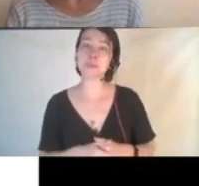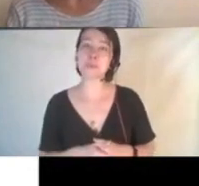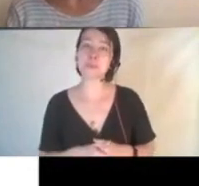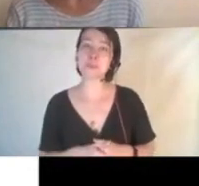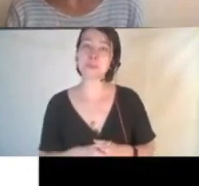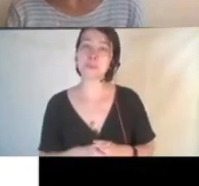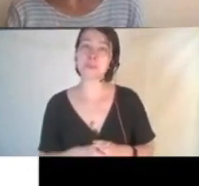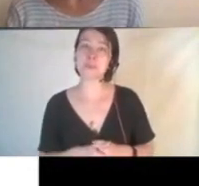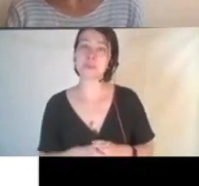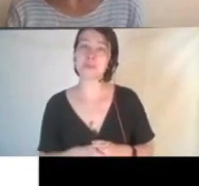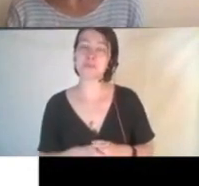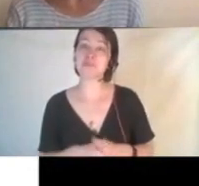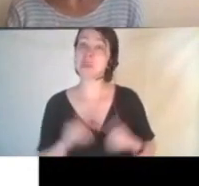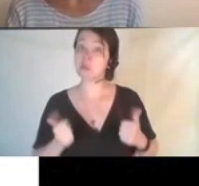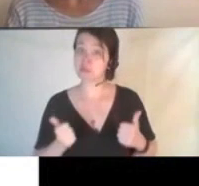Right.